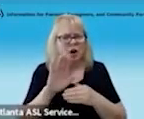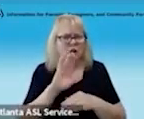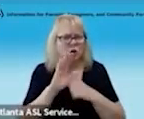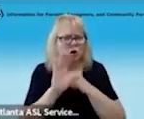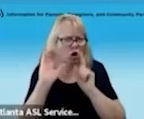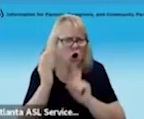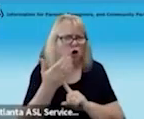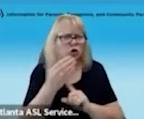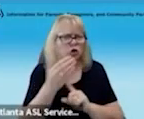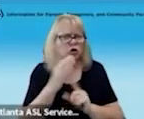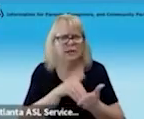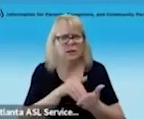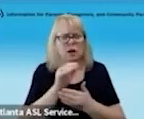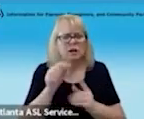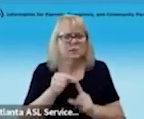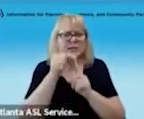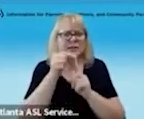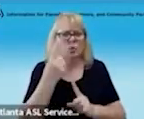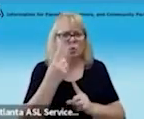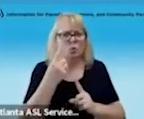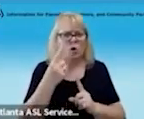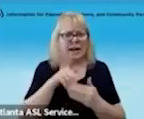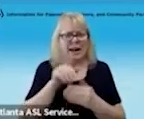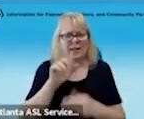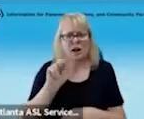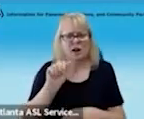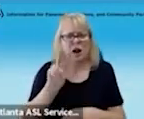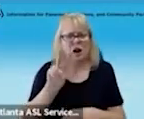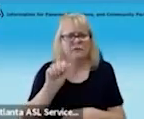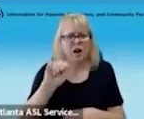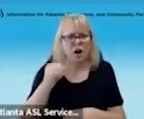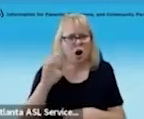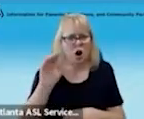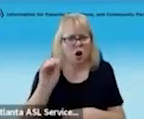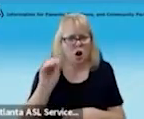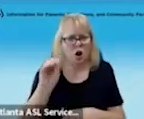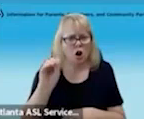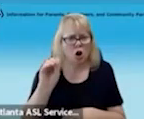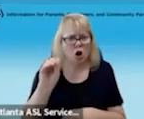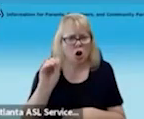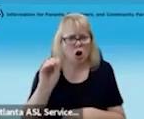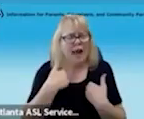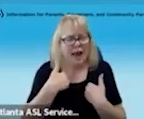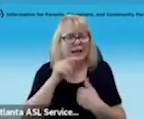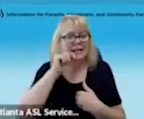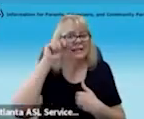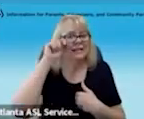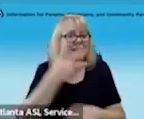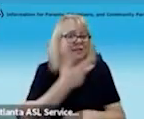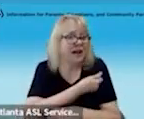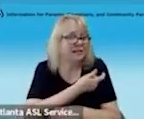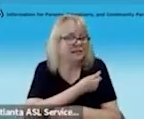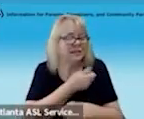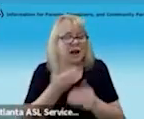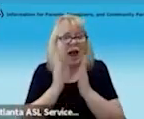with COVID-19. We found some really unique strategies that worked well. That's going into the community, being there at cultural centers.